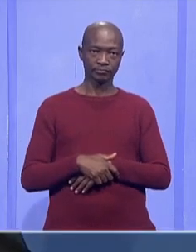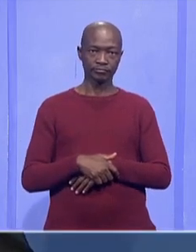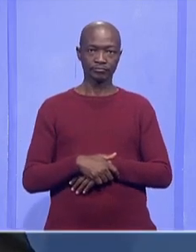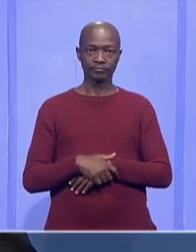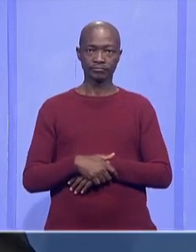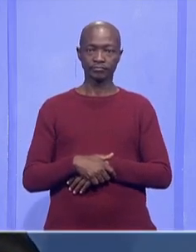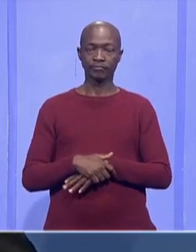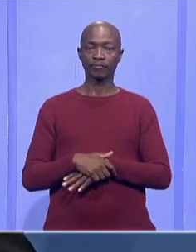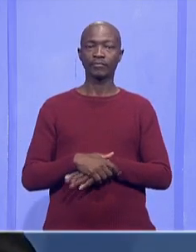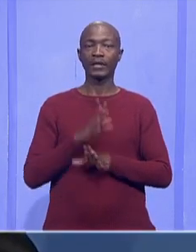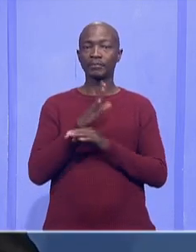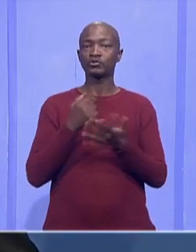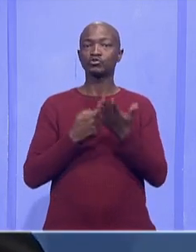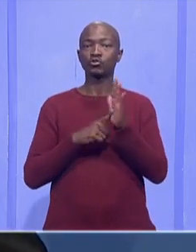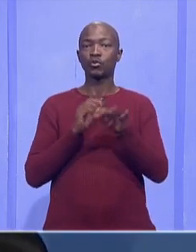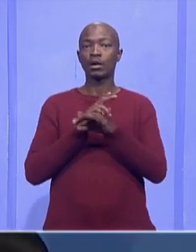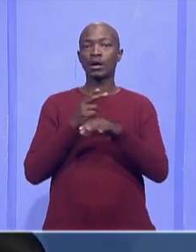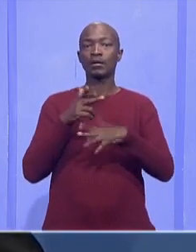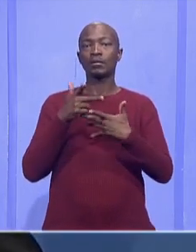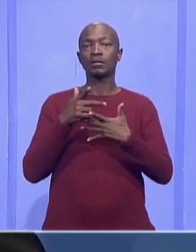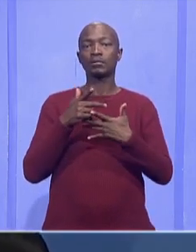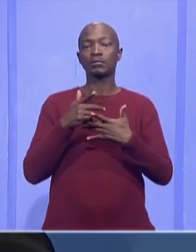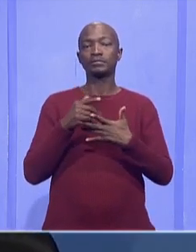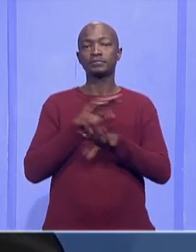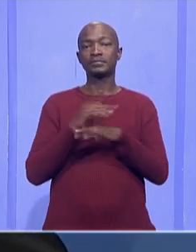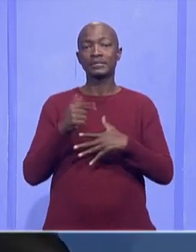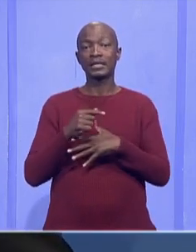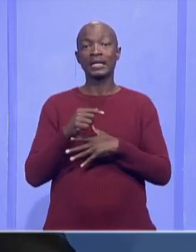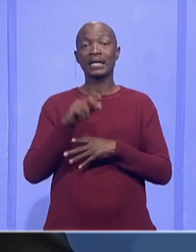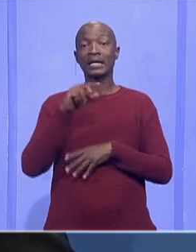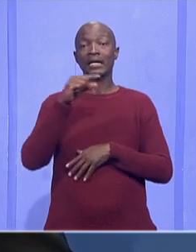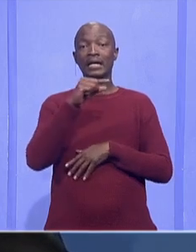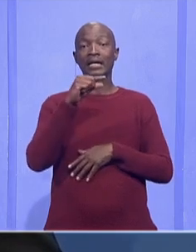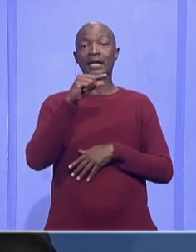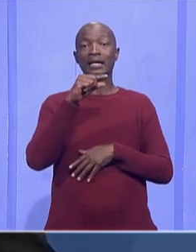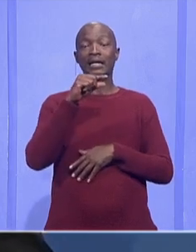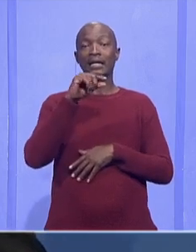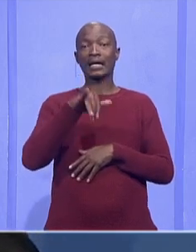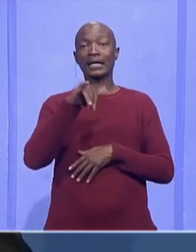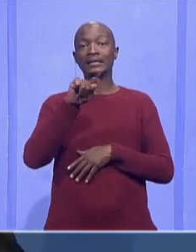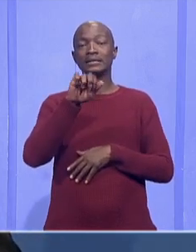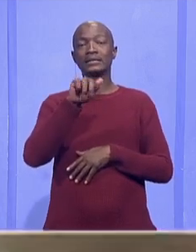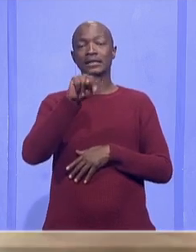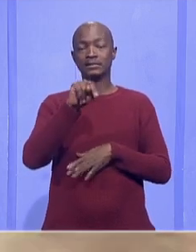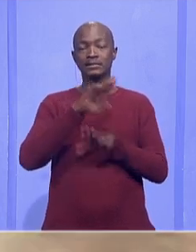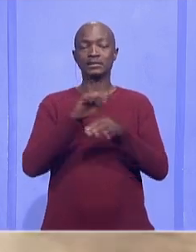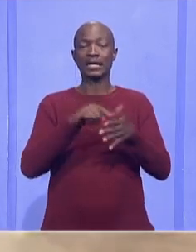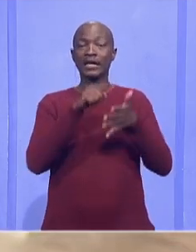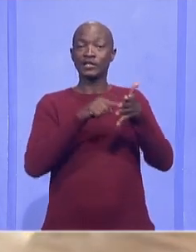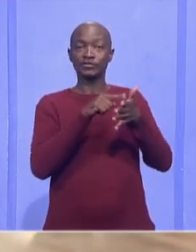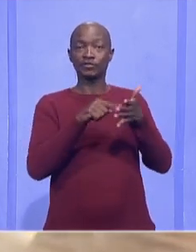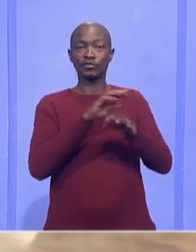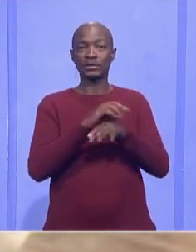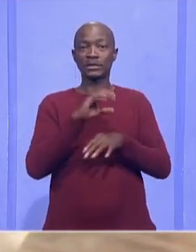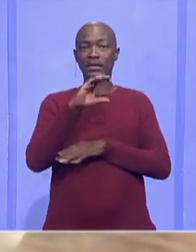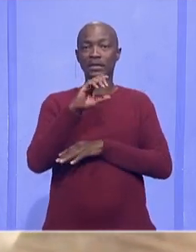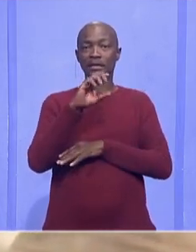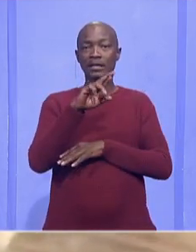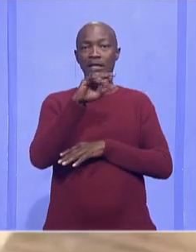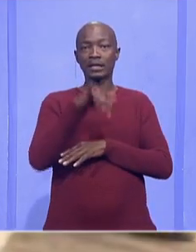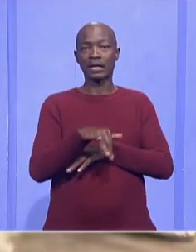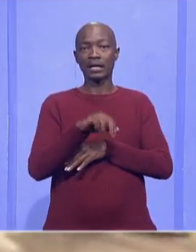taking place on the bottom of your screen there. Gayton McKenzie, if memory serves, is just about casting his ballot in Kraaifontein. That's in the Western